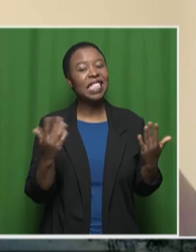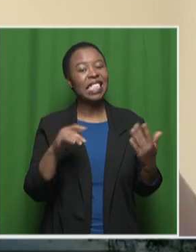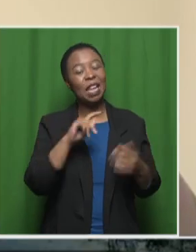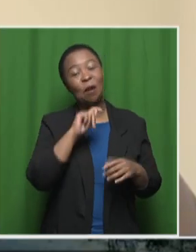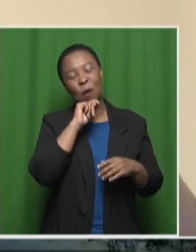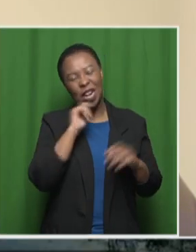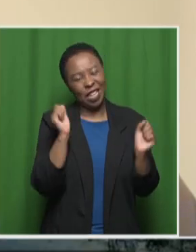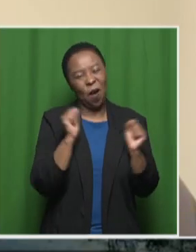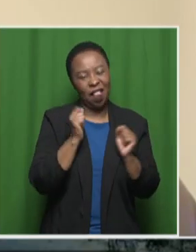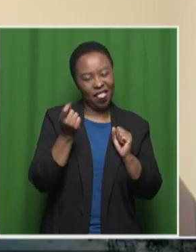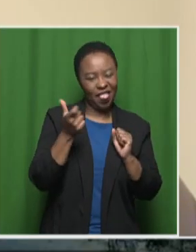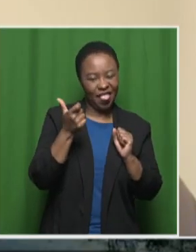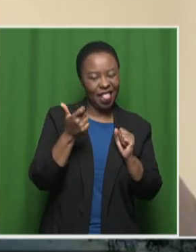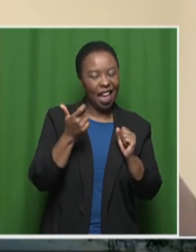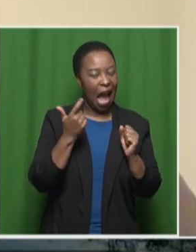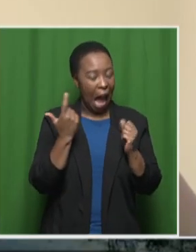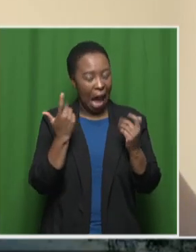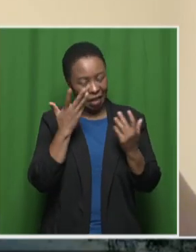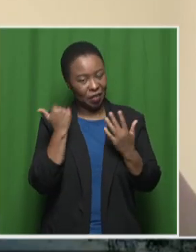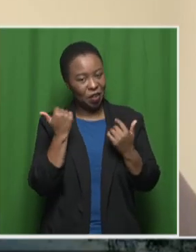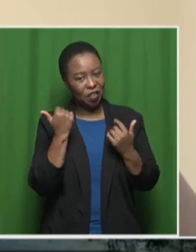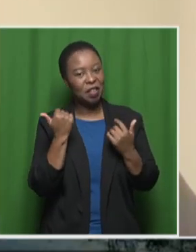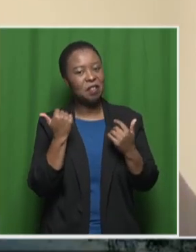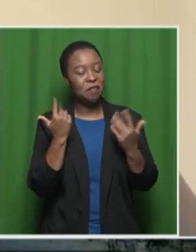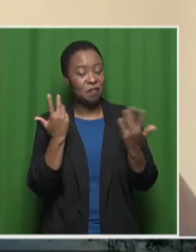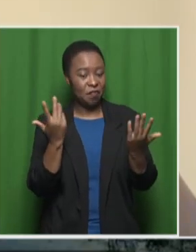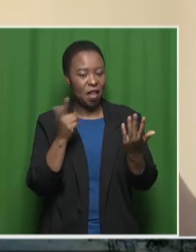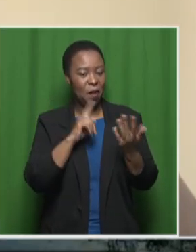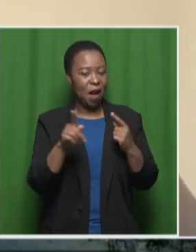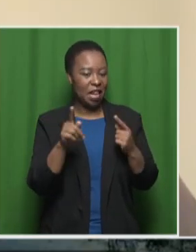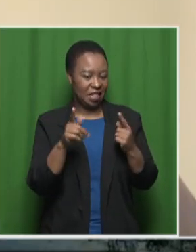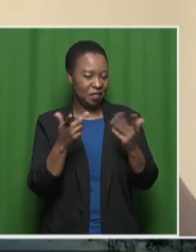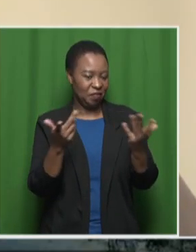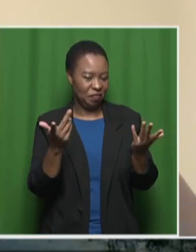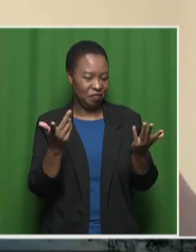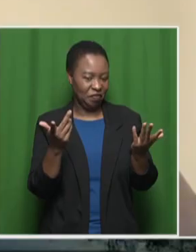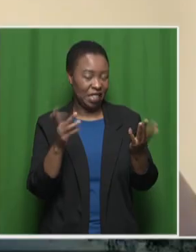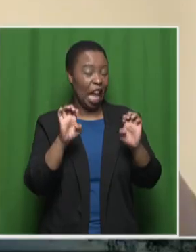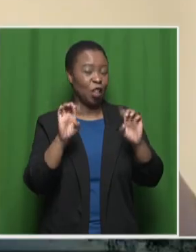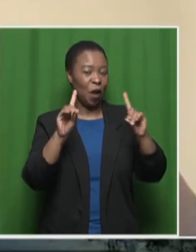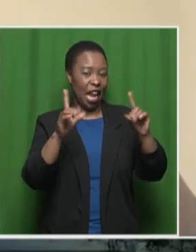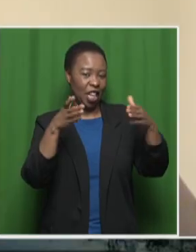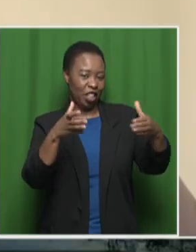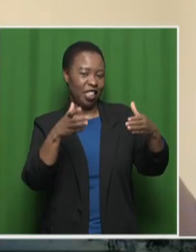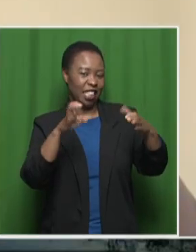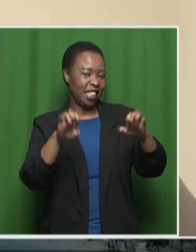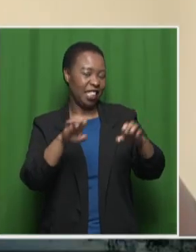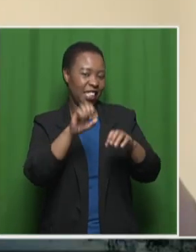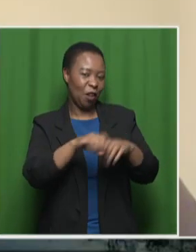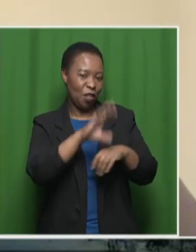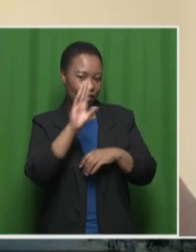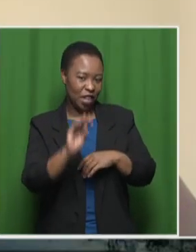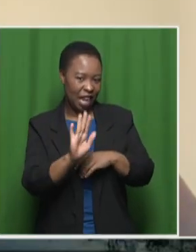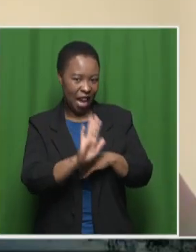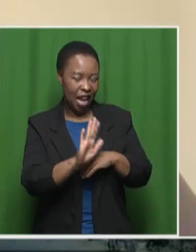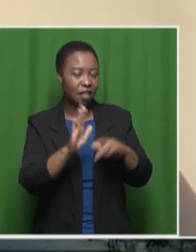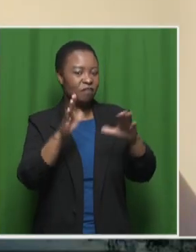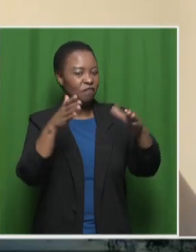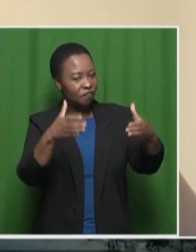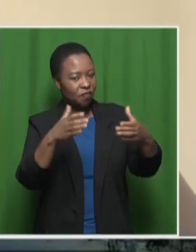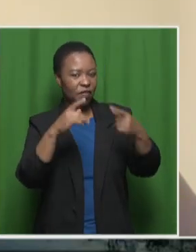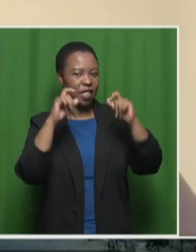morning. Perhaps it's warm on your end, but perhaps as we get crack-a-lacking on the state of education in South Africa, the sector at large, the vision,